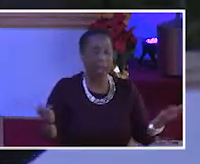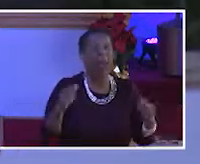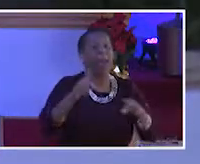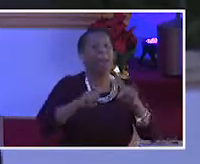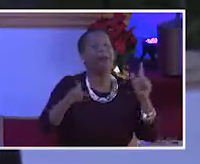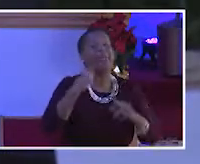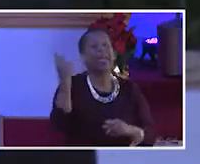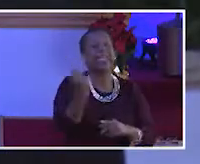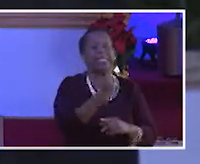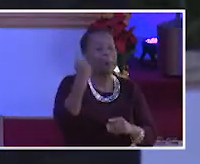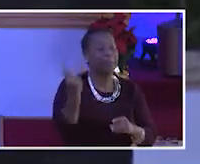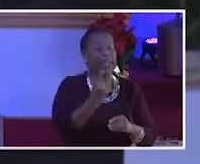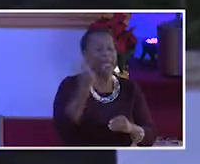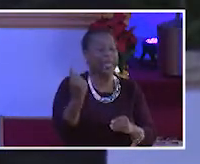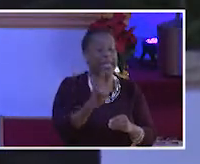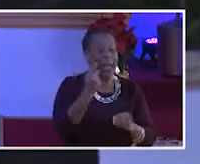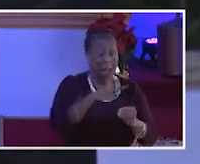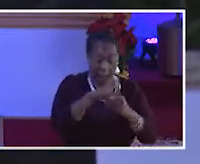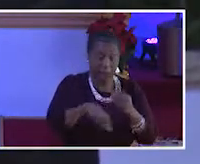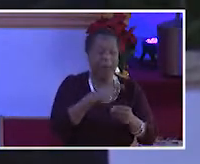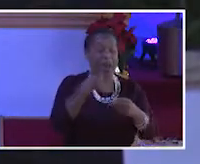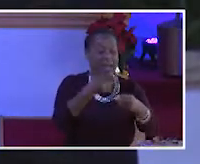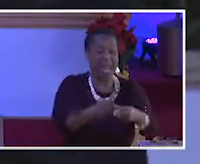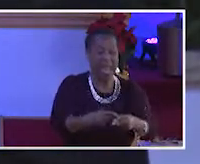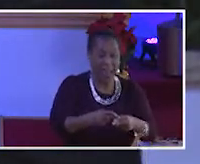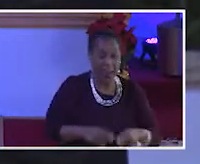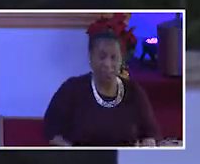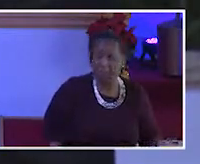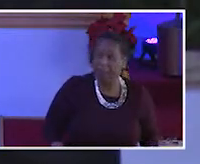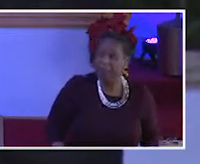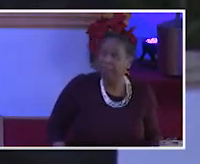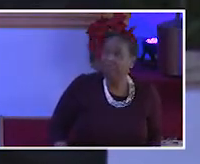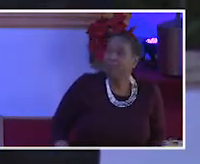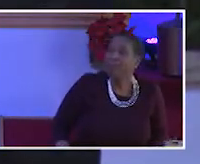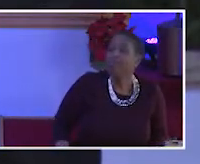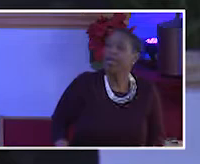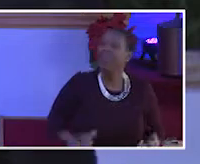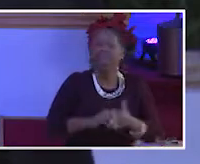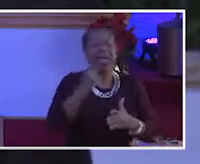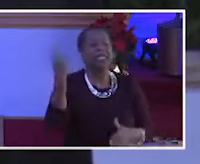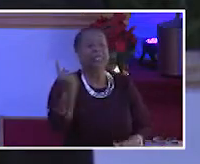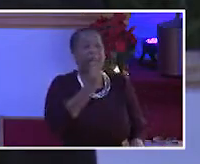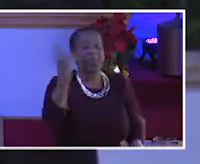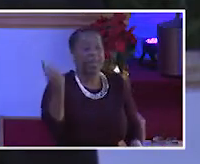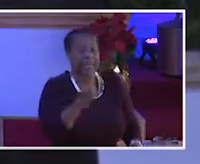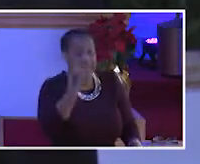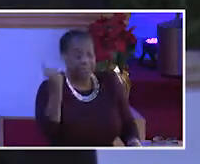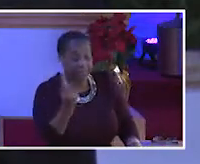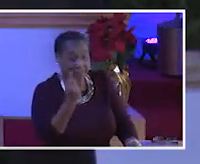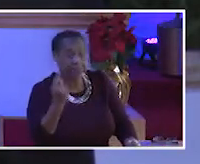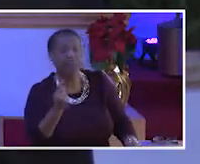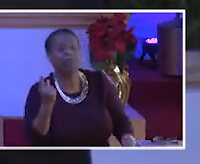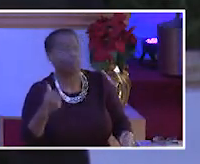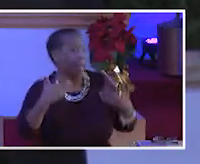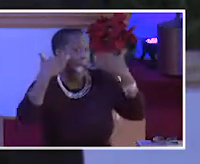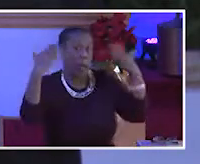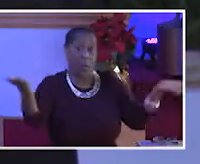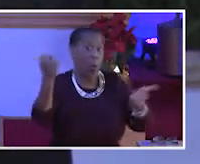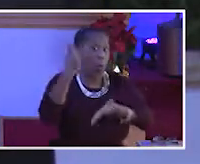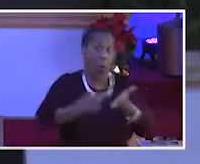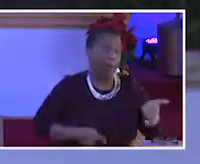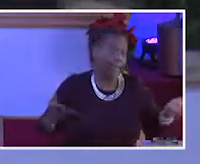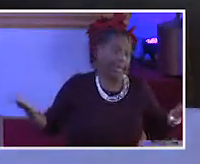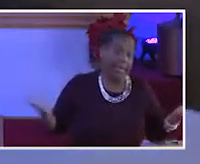there's something. Do I have a witness? There's something. I don't know what it is.